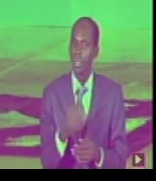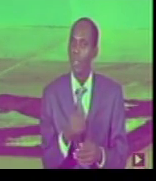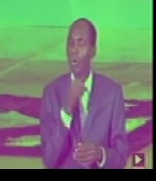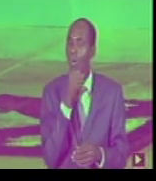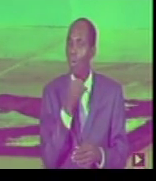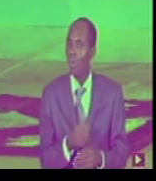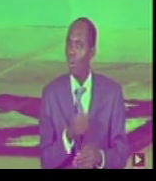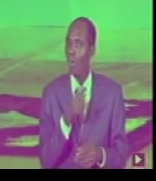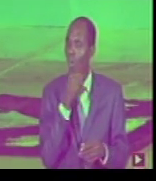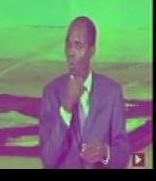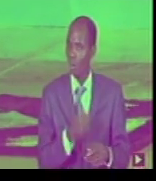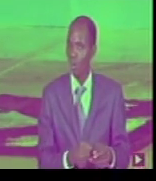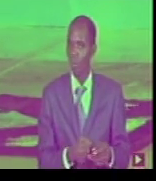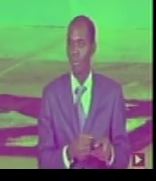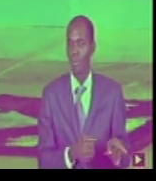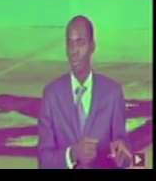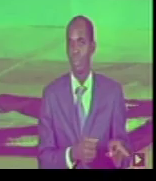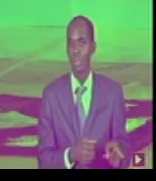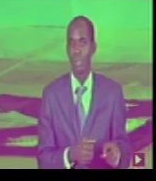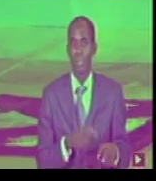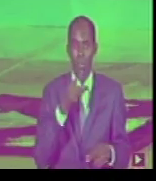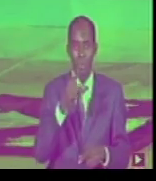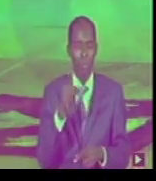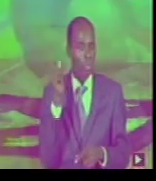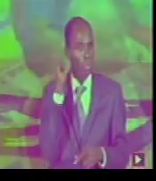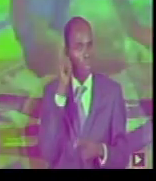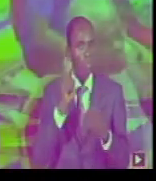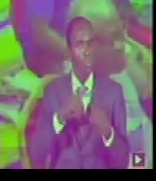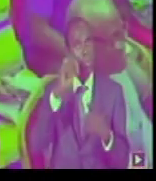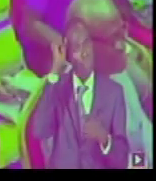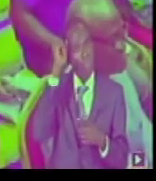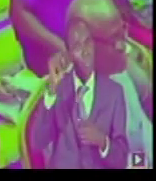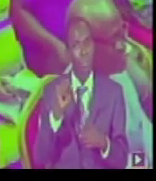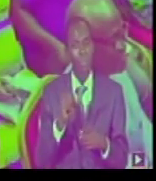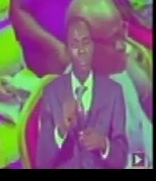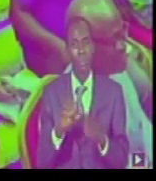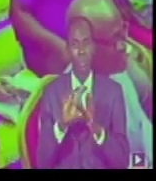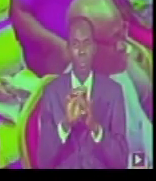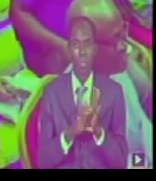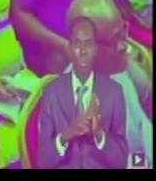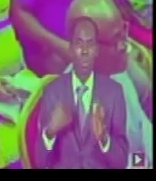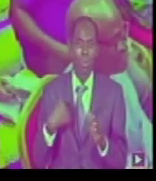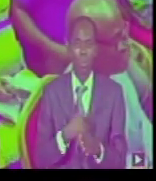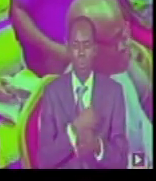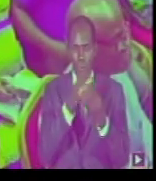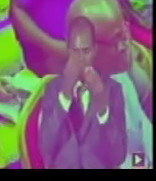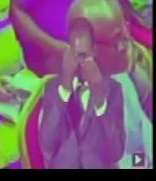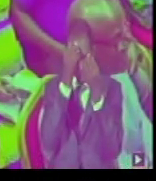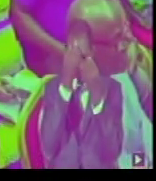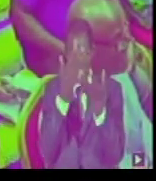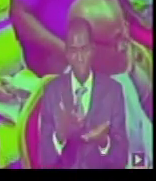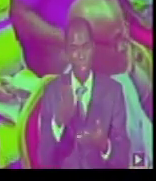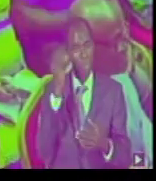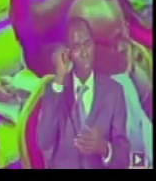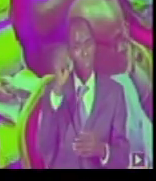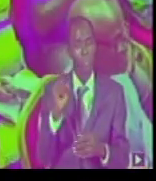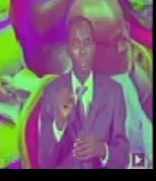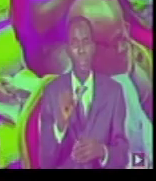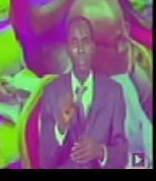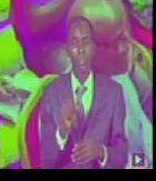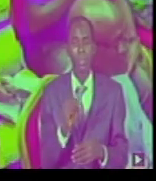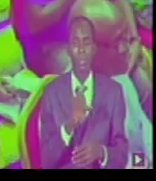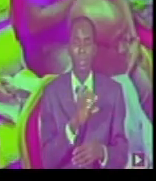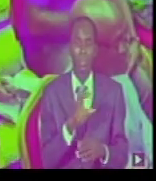That's in the old. It says, we listen to his commandments. We obey his commandments. We walk in the paths